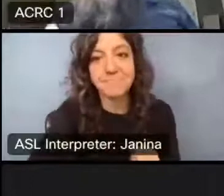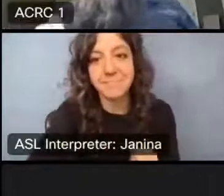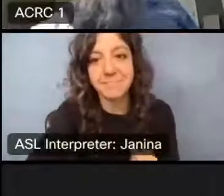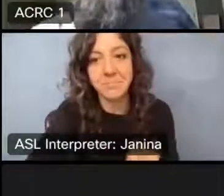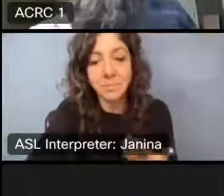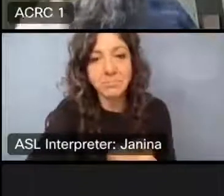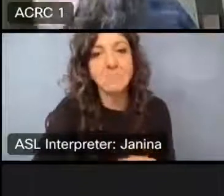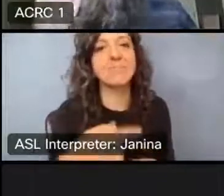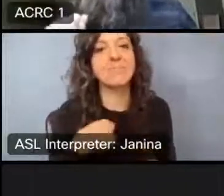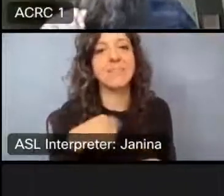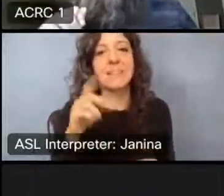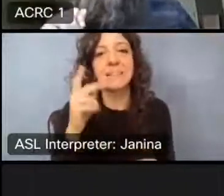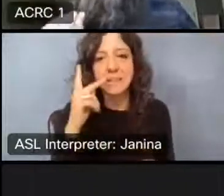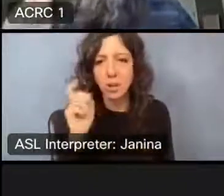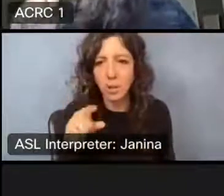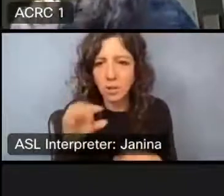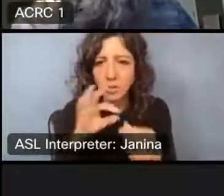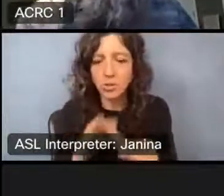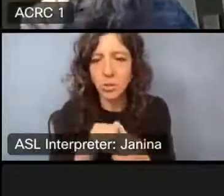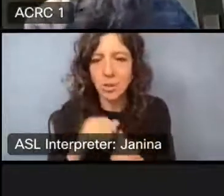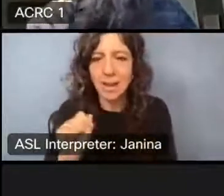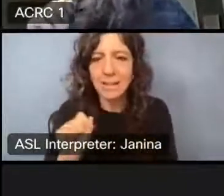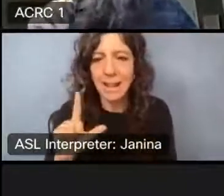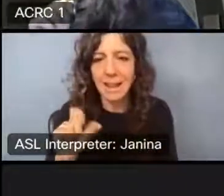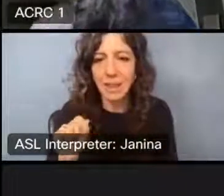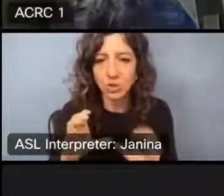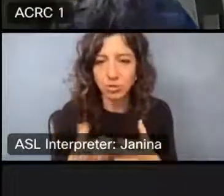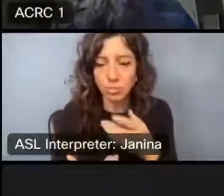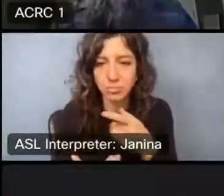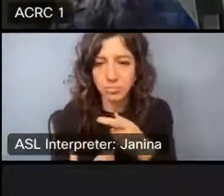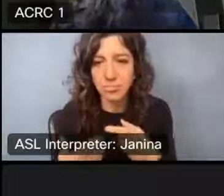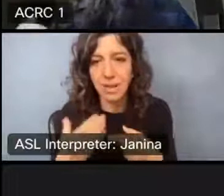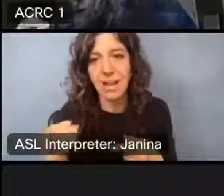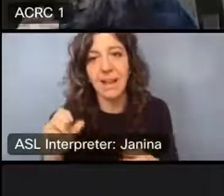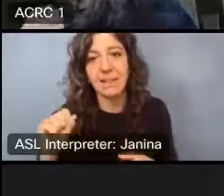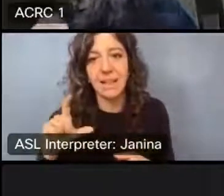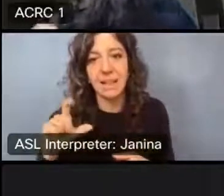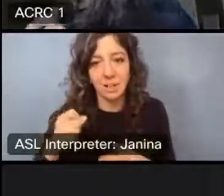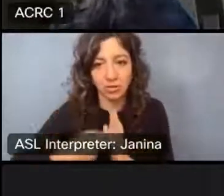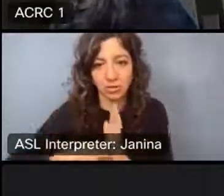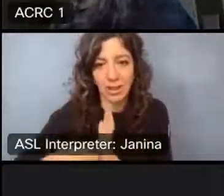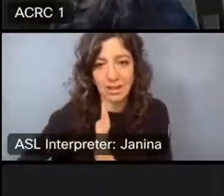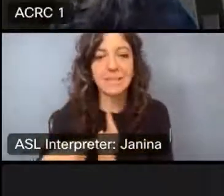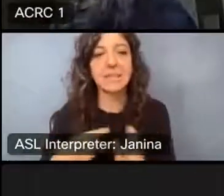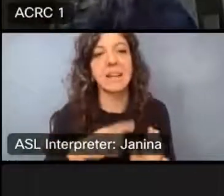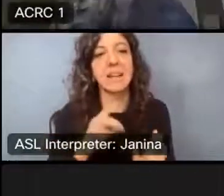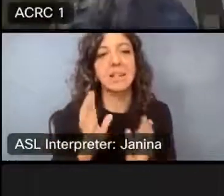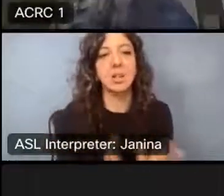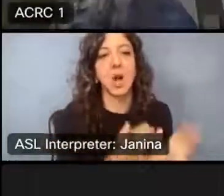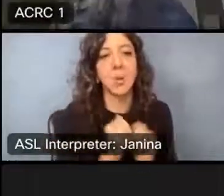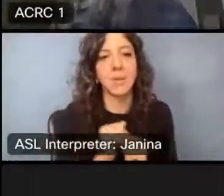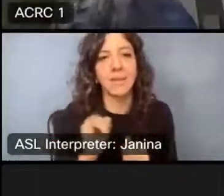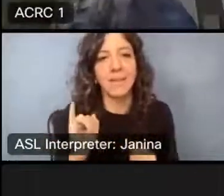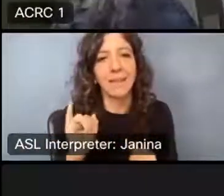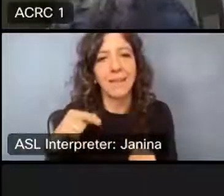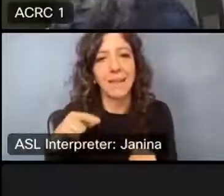opportunity, there's a question in there related to the SLS group and the SLS rates. So I had an opportunity to talk with Iqbal